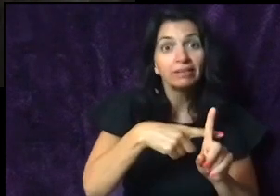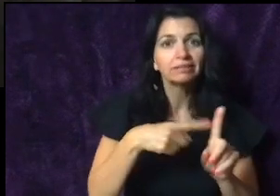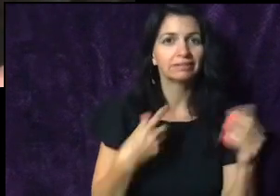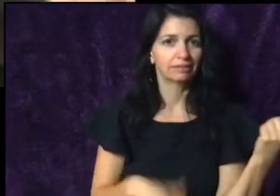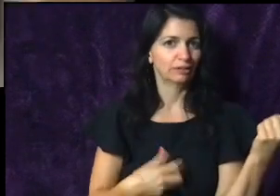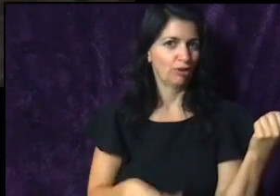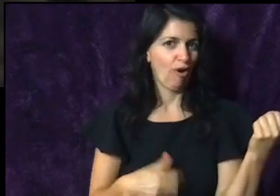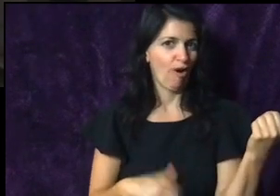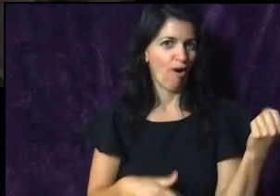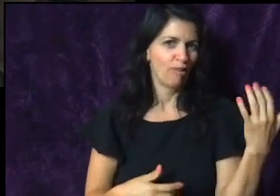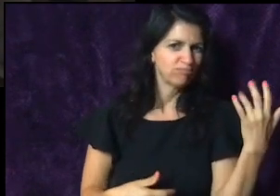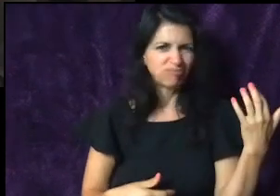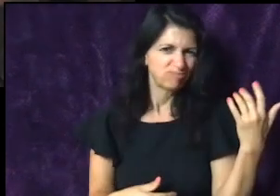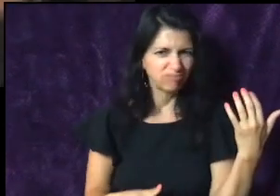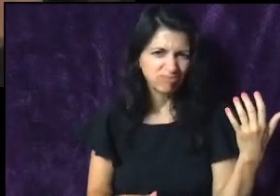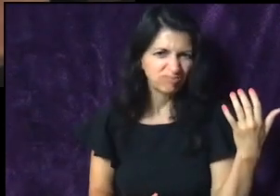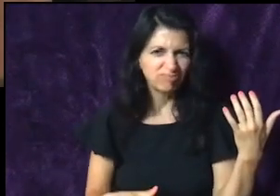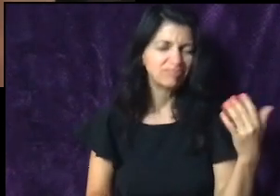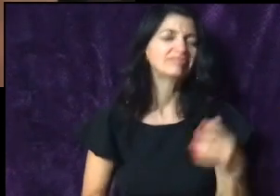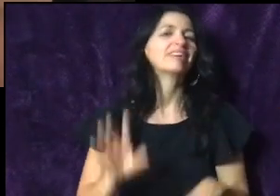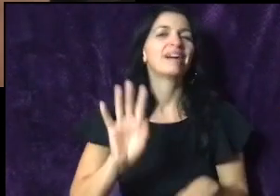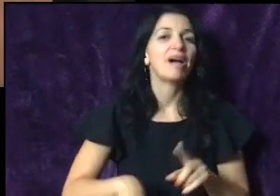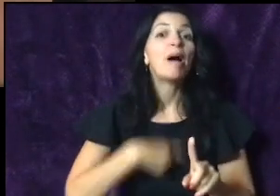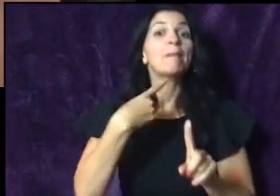you might hear the guitar,